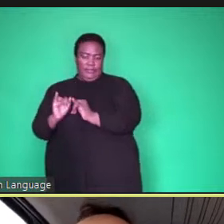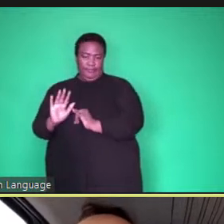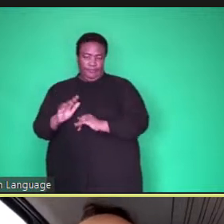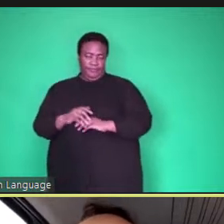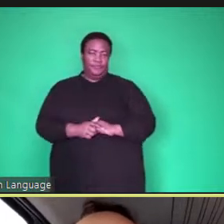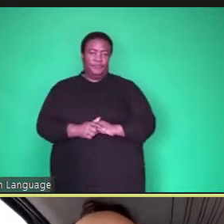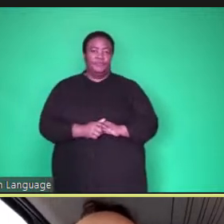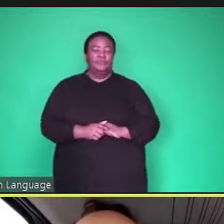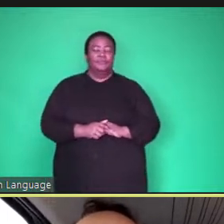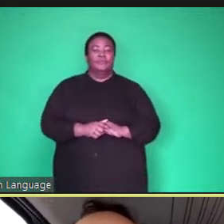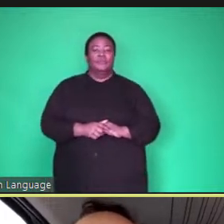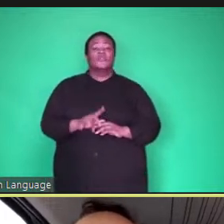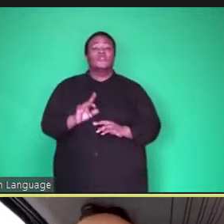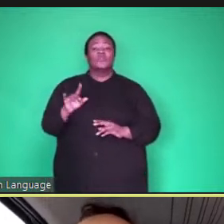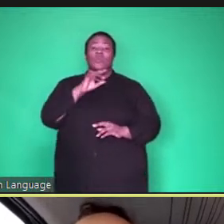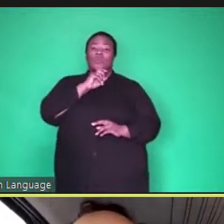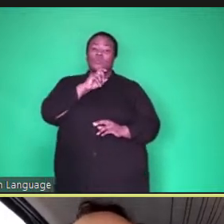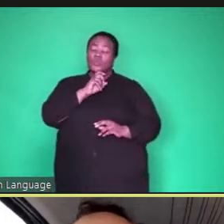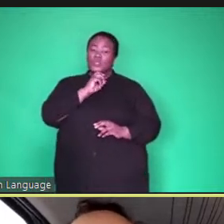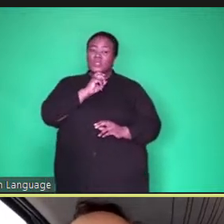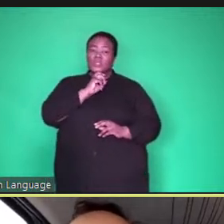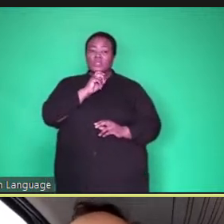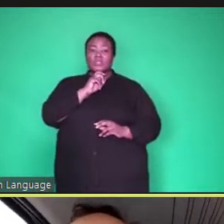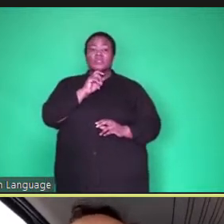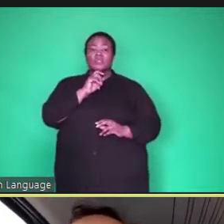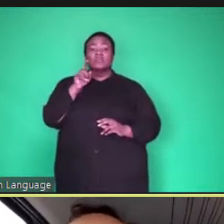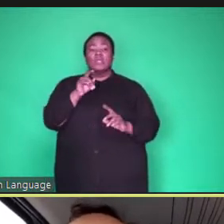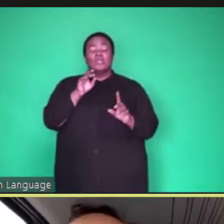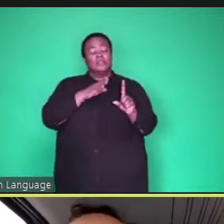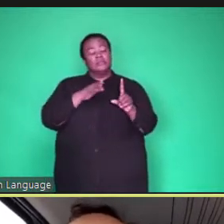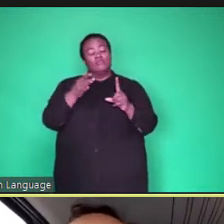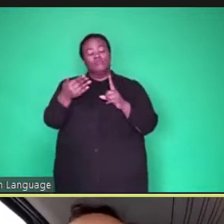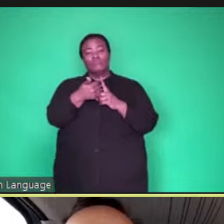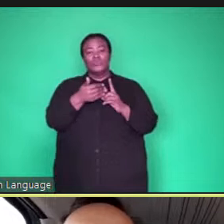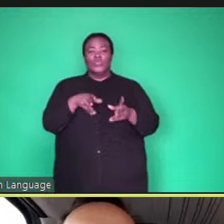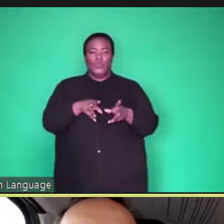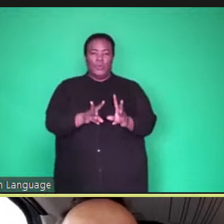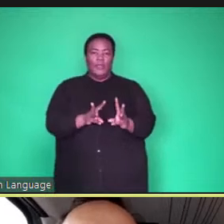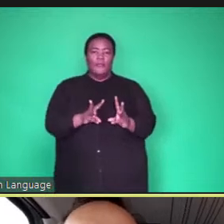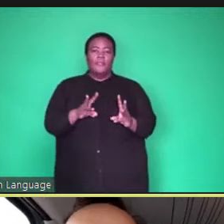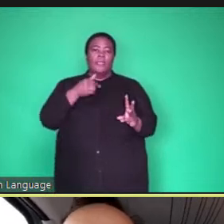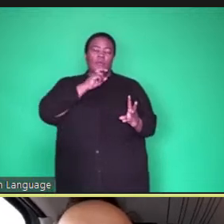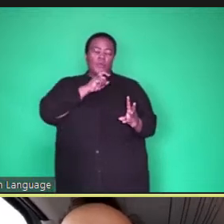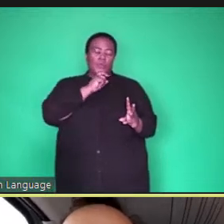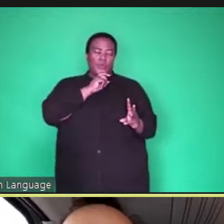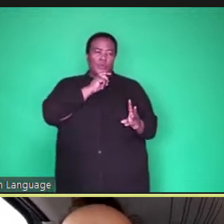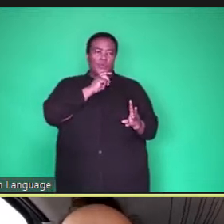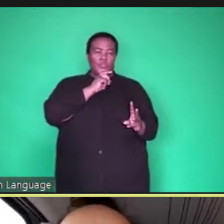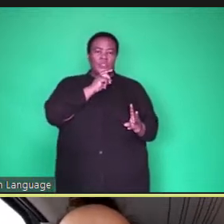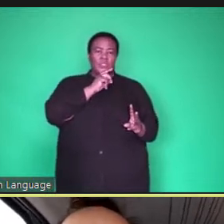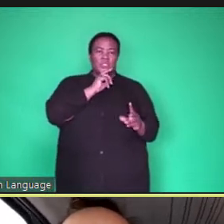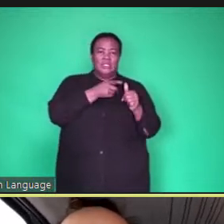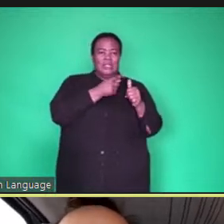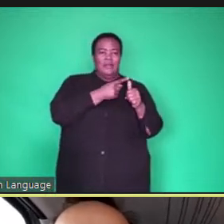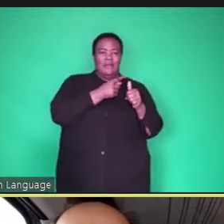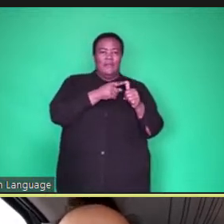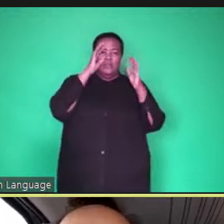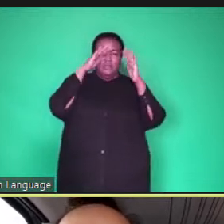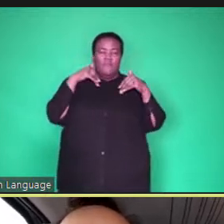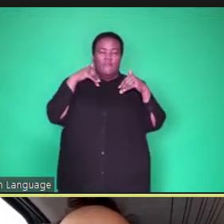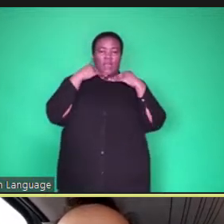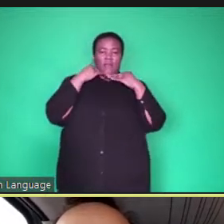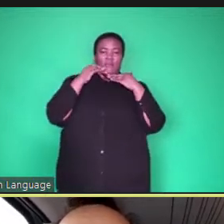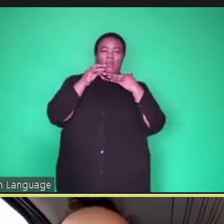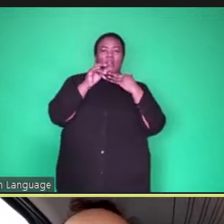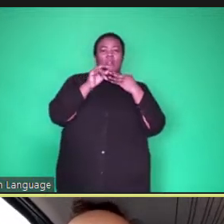So using the indirect method, we use what we call the census survival ratio method to